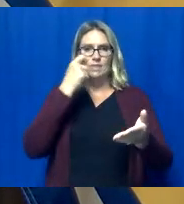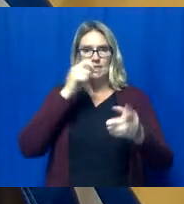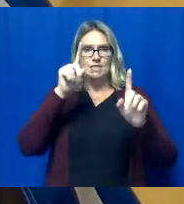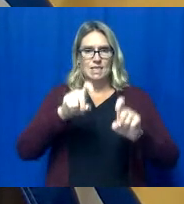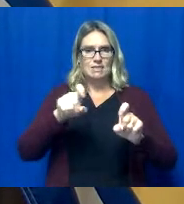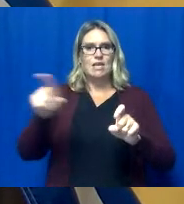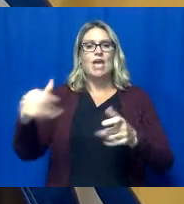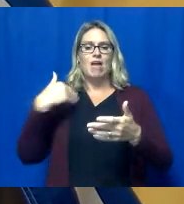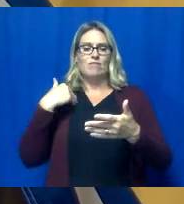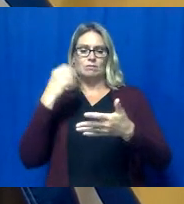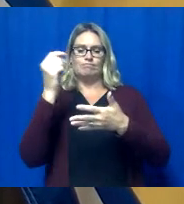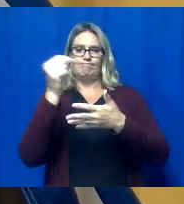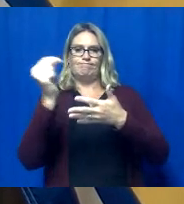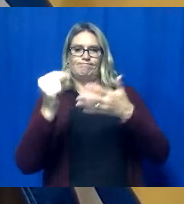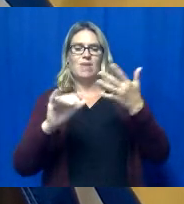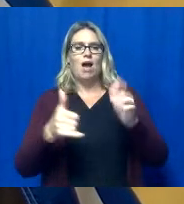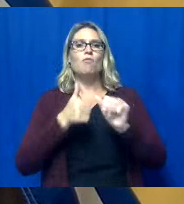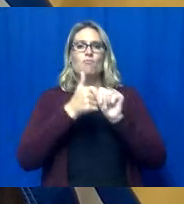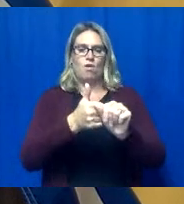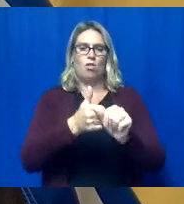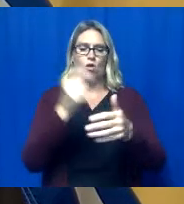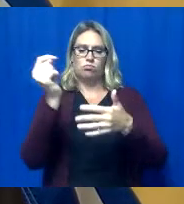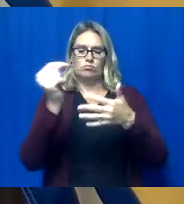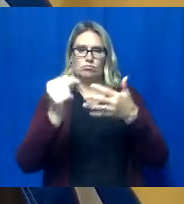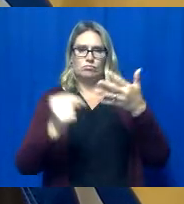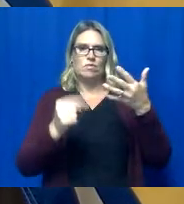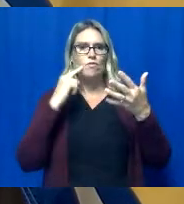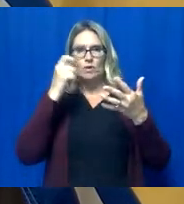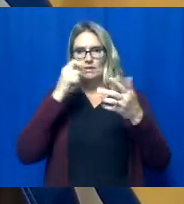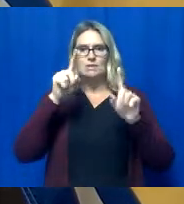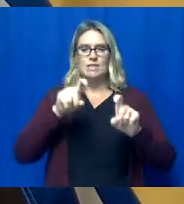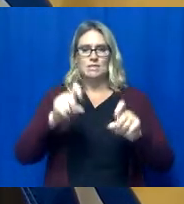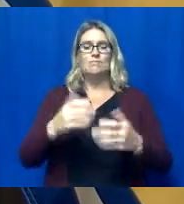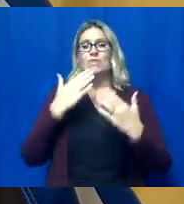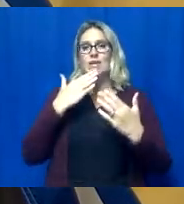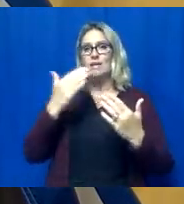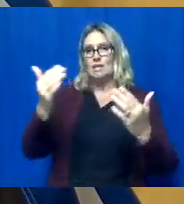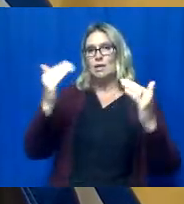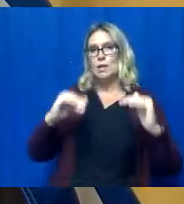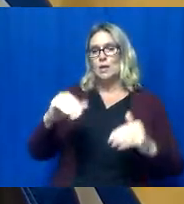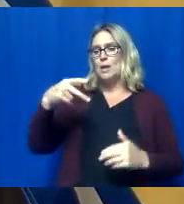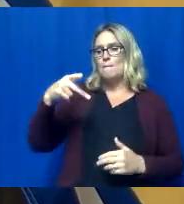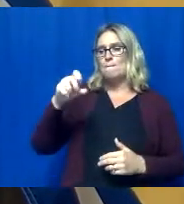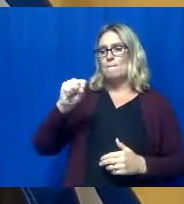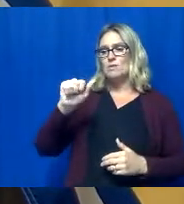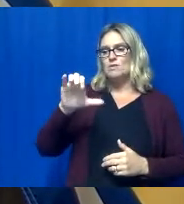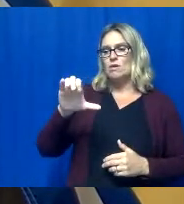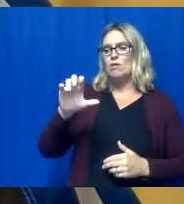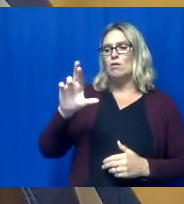on how to complete the local test. Thank you. Pascal Rochenag, Radio-Canada.